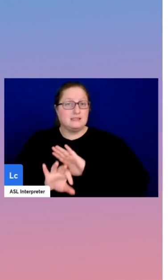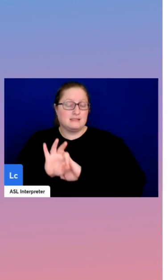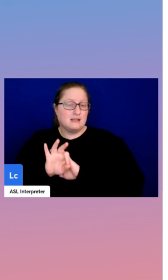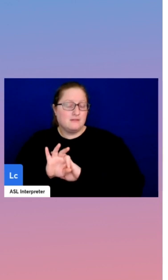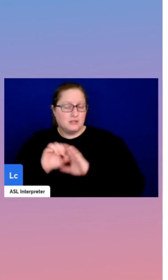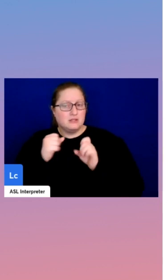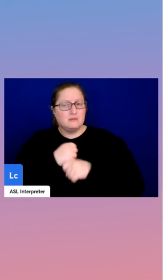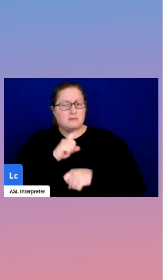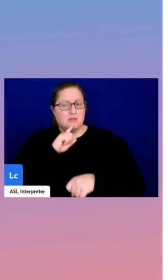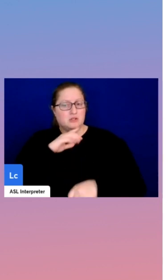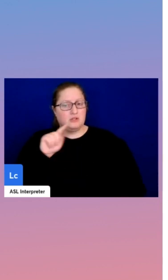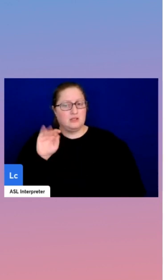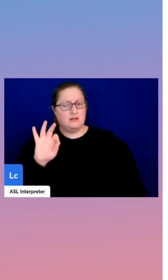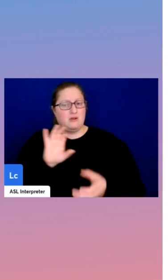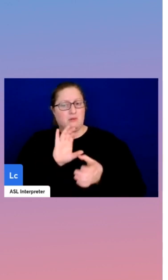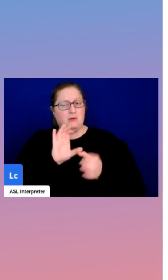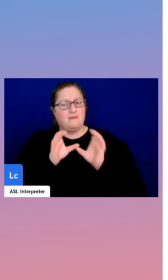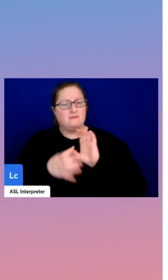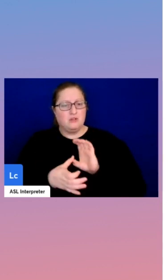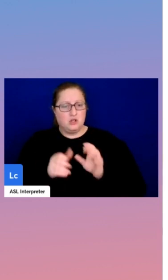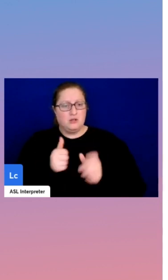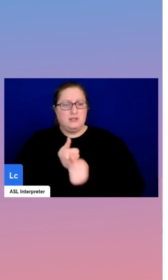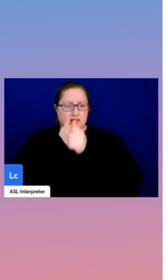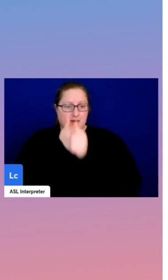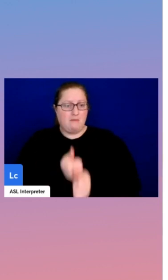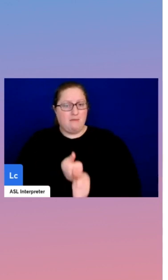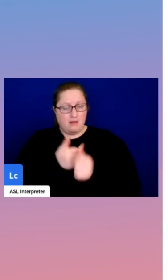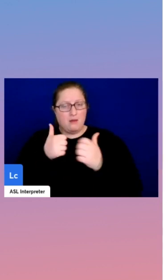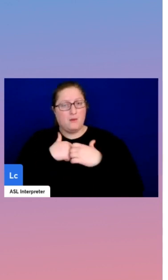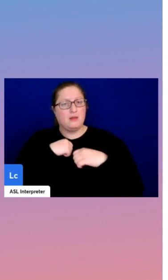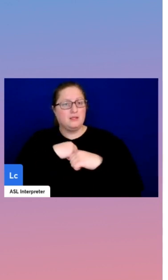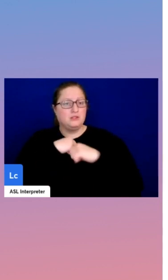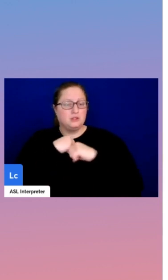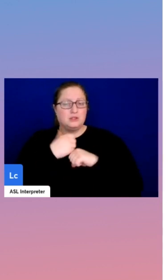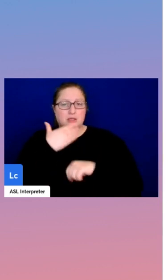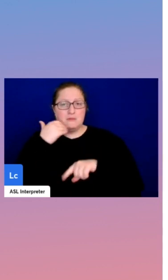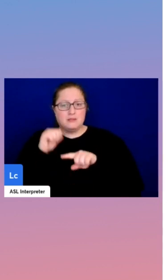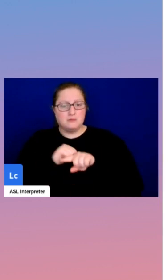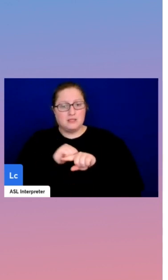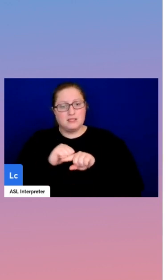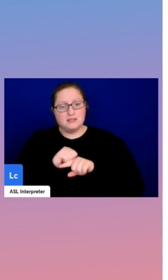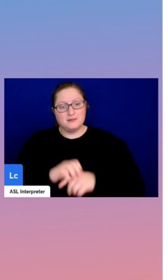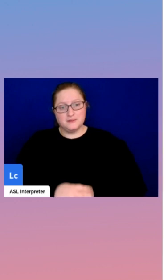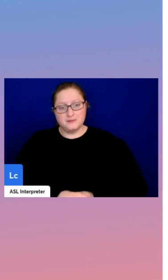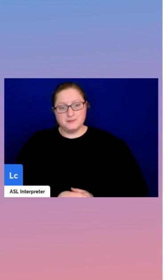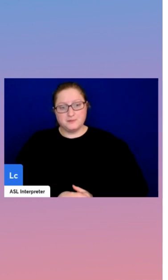that my Terraform configuration is compliant with security best practices.